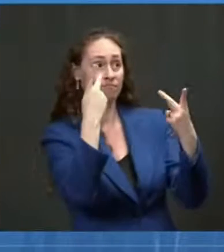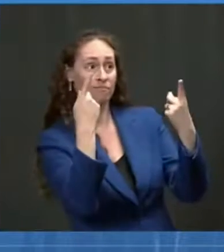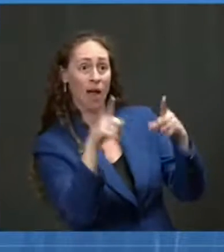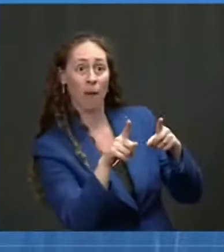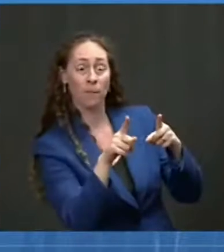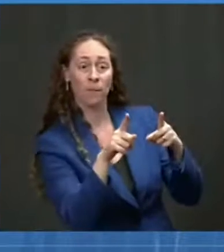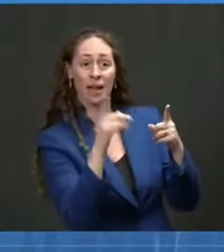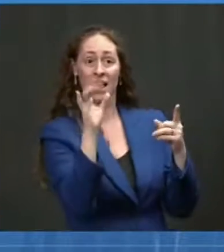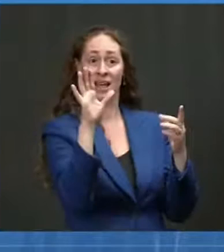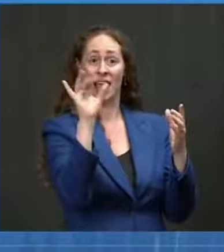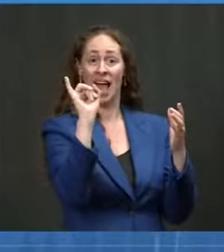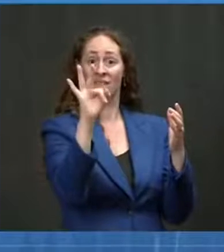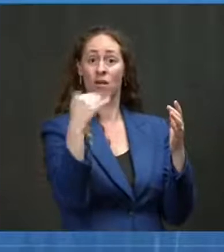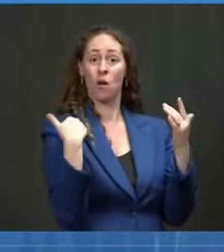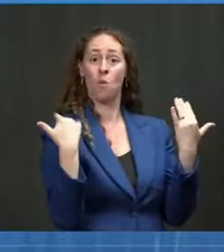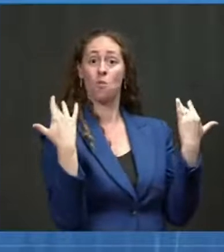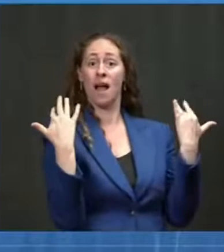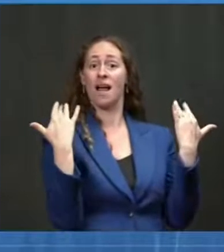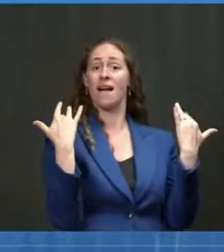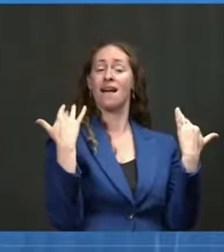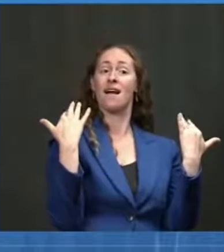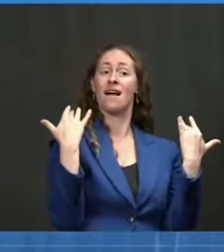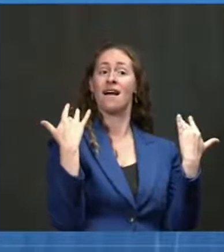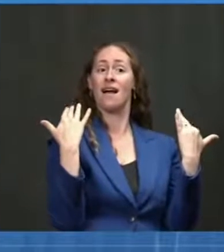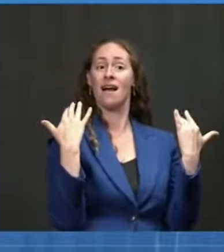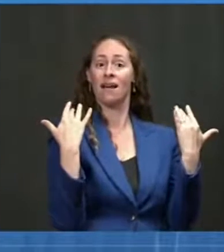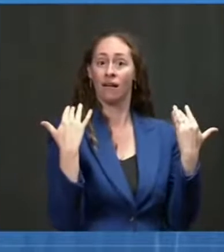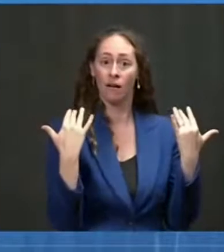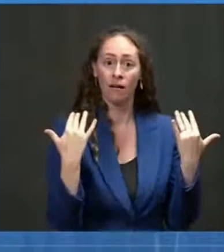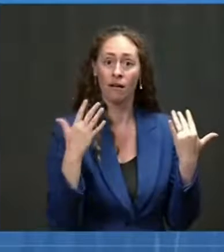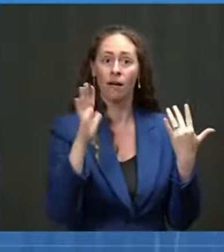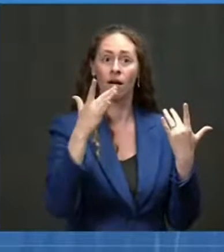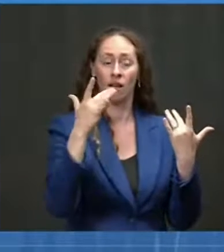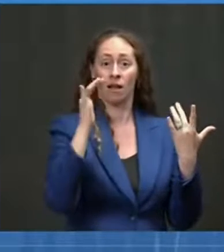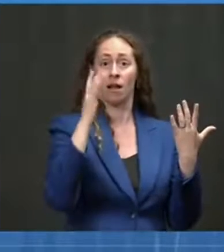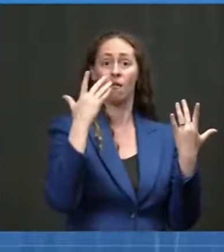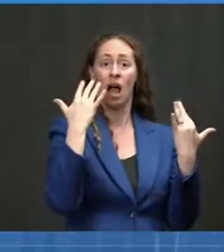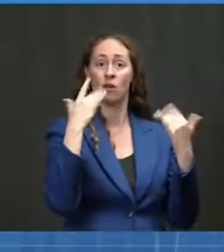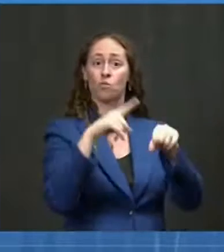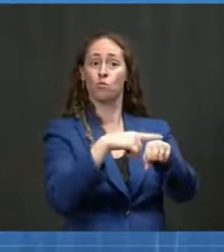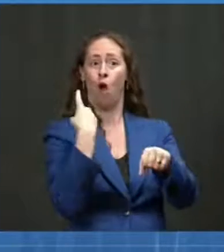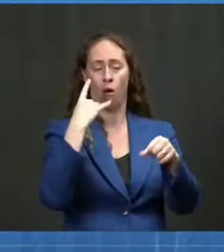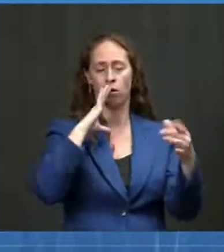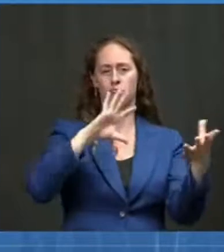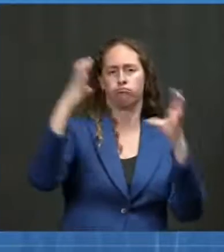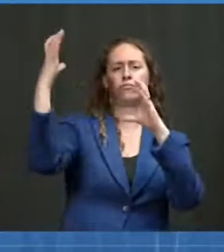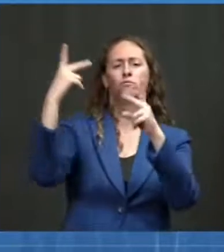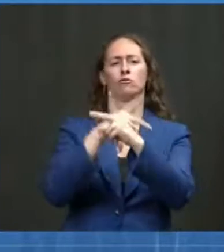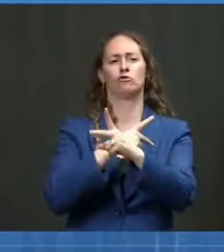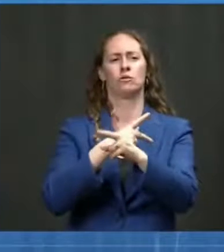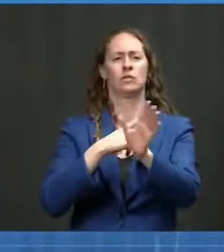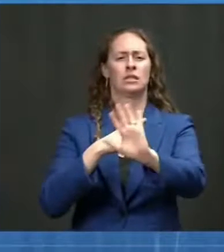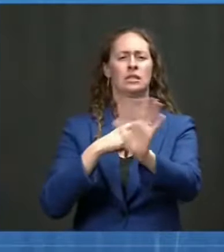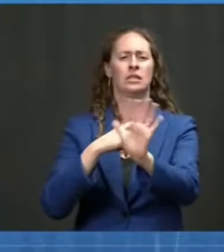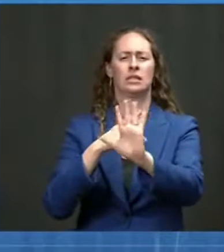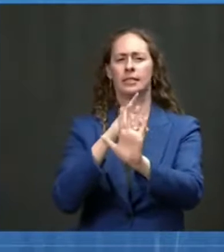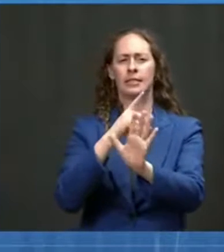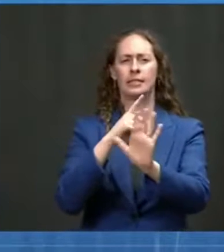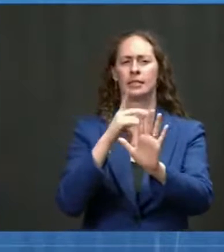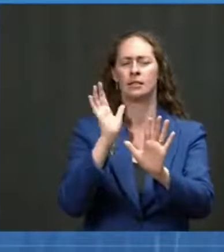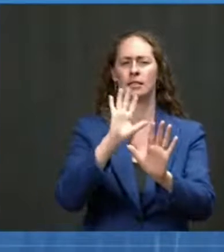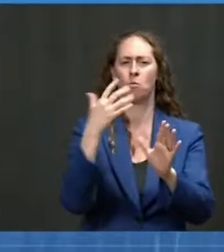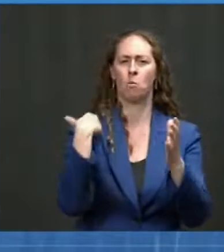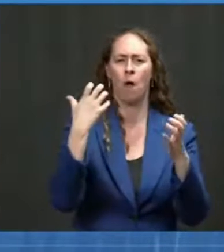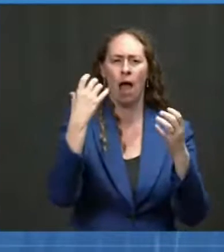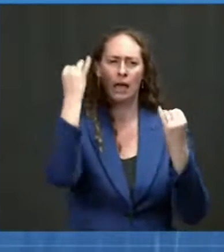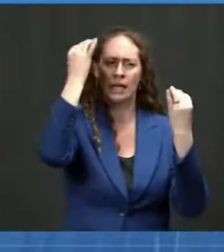something bad to happen before you respond to it, you find yourselves, you're considerably behind your real full capability